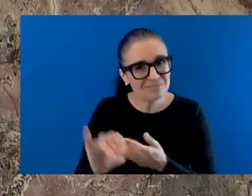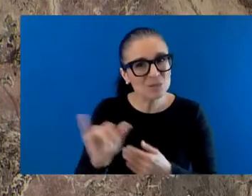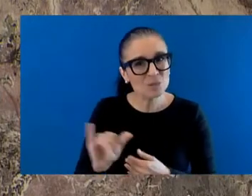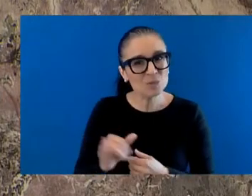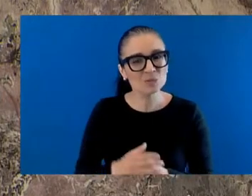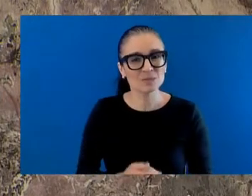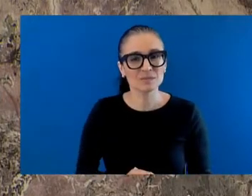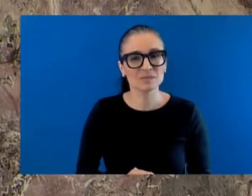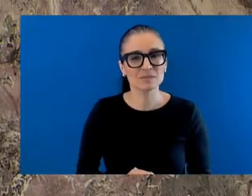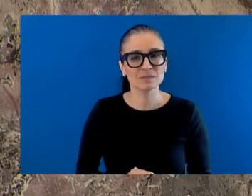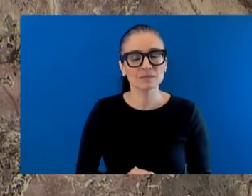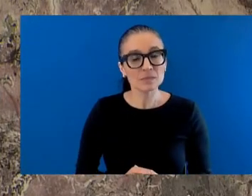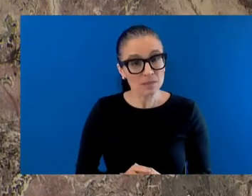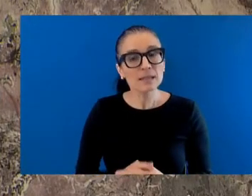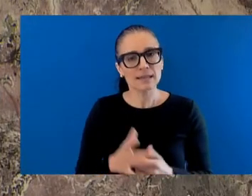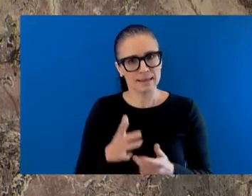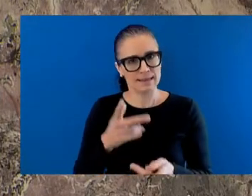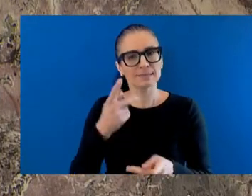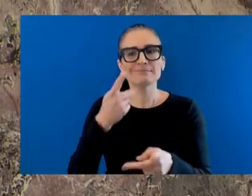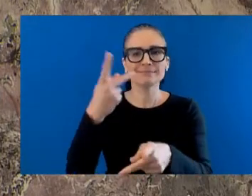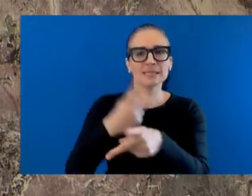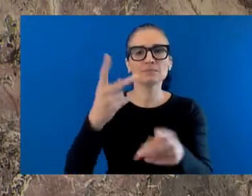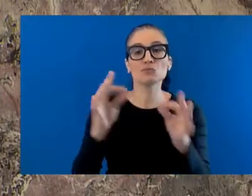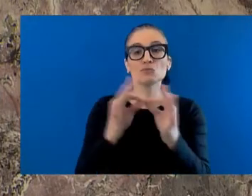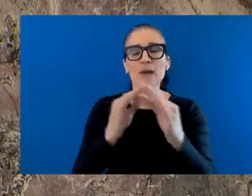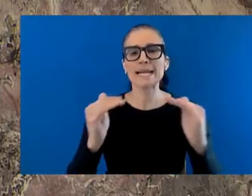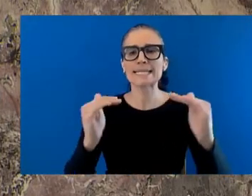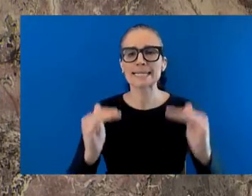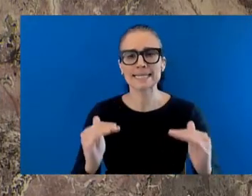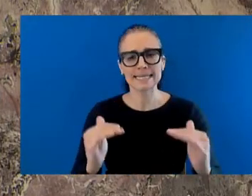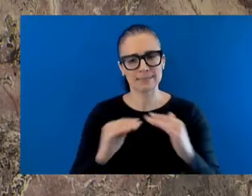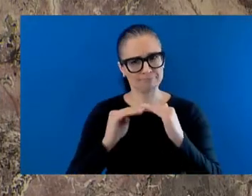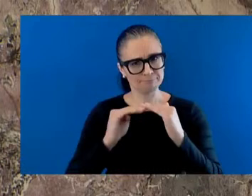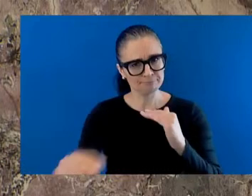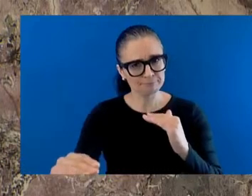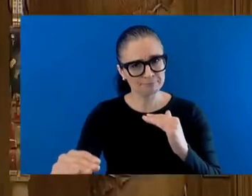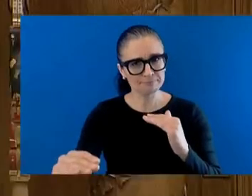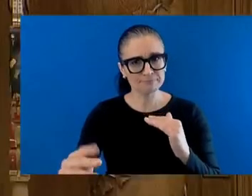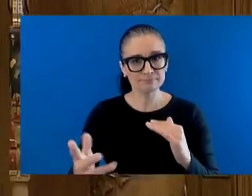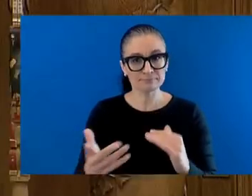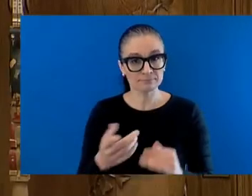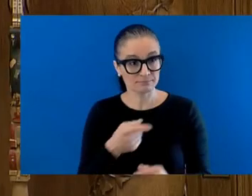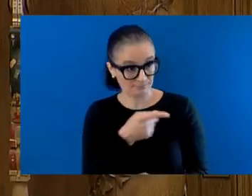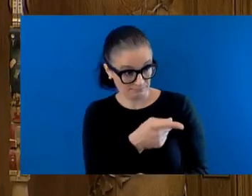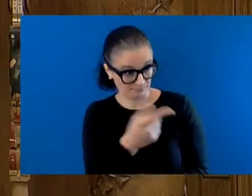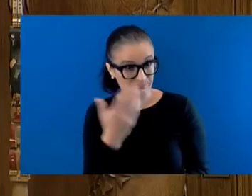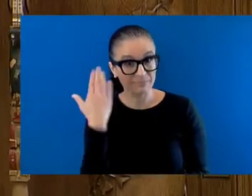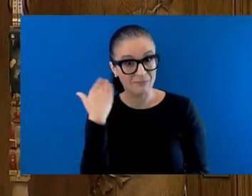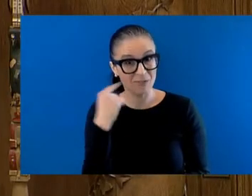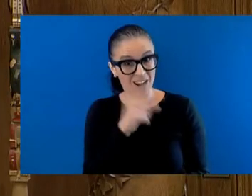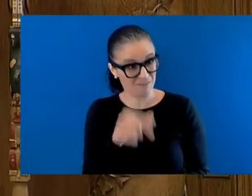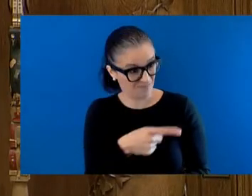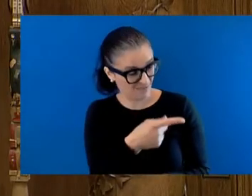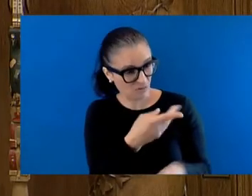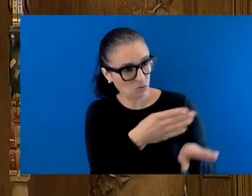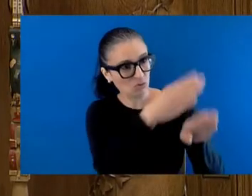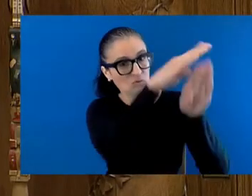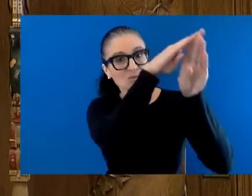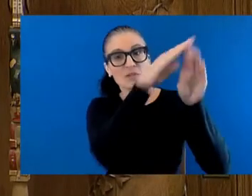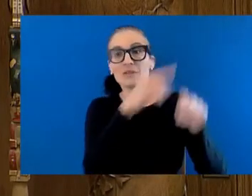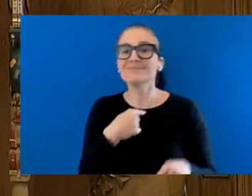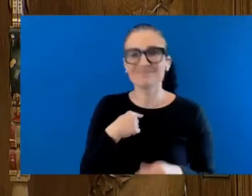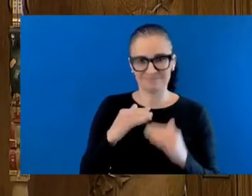stable, unlike the government that sat on this side of the House before us. The balance question period. Thank you.